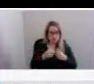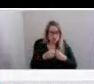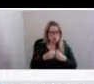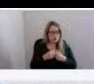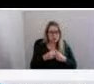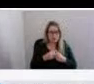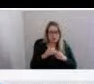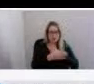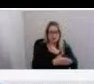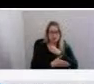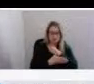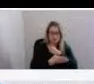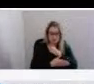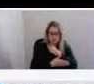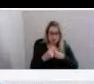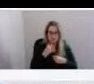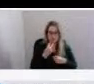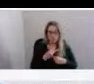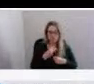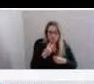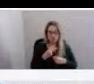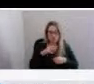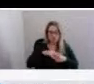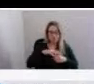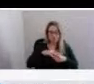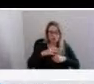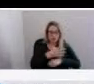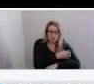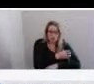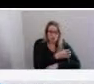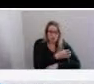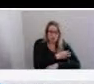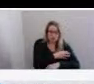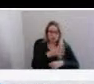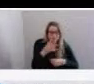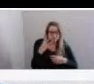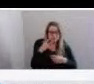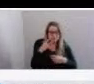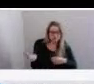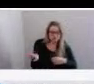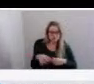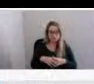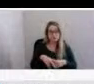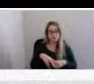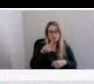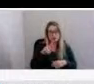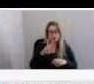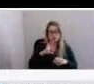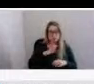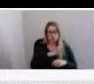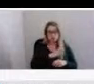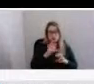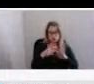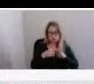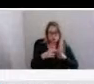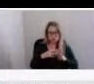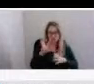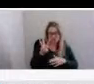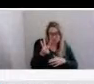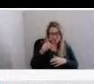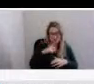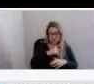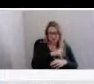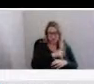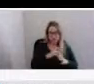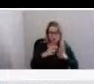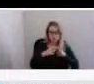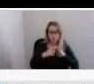by county our voice and voting power is completely diluted two congressional representatives and six legislative